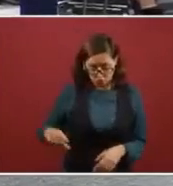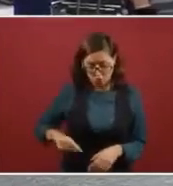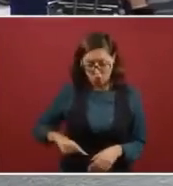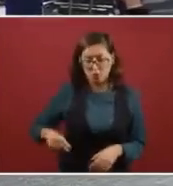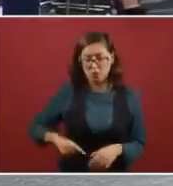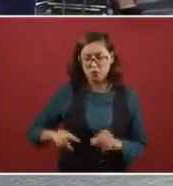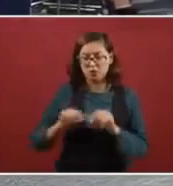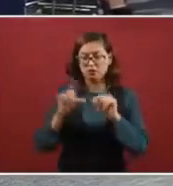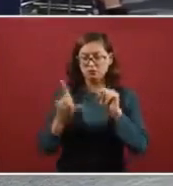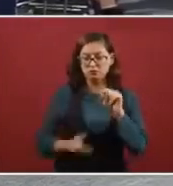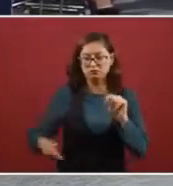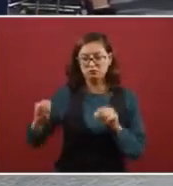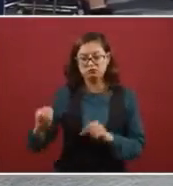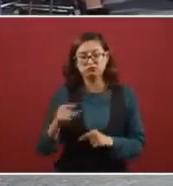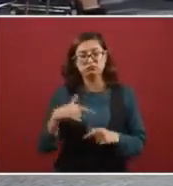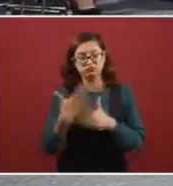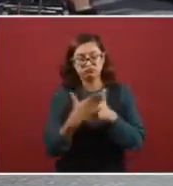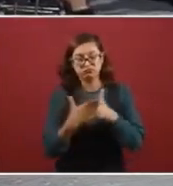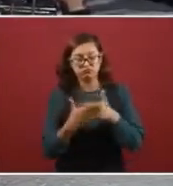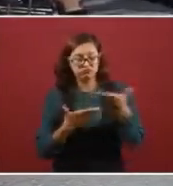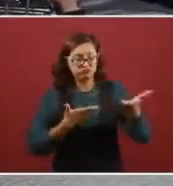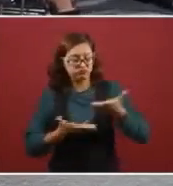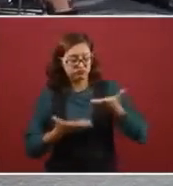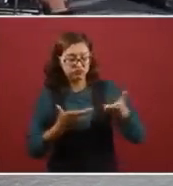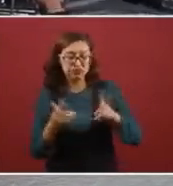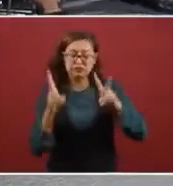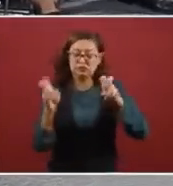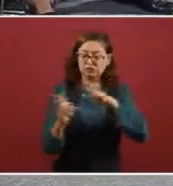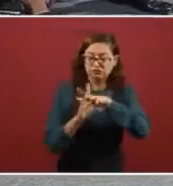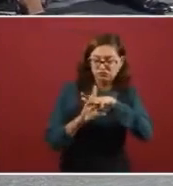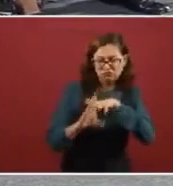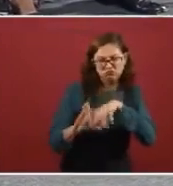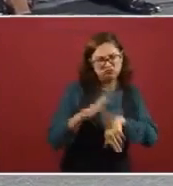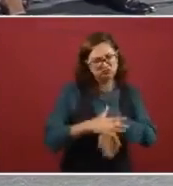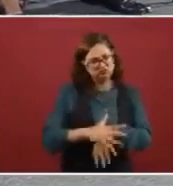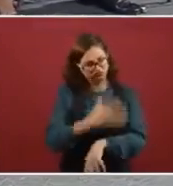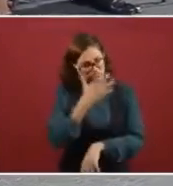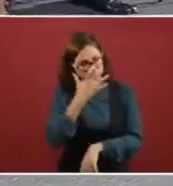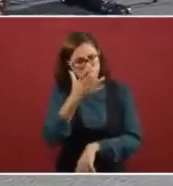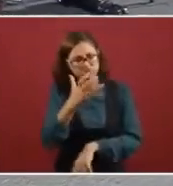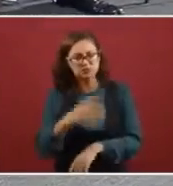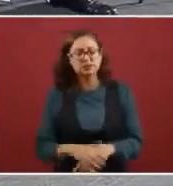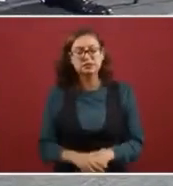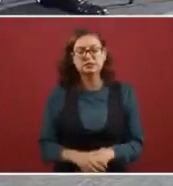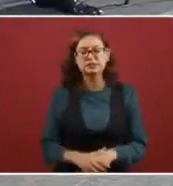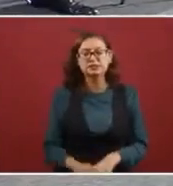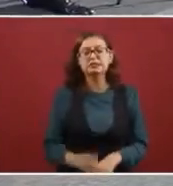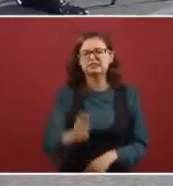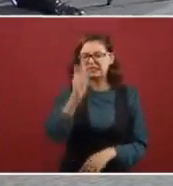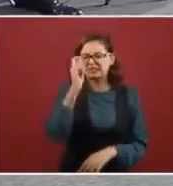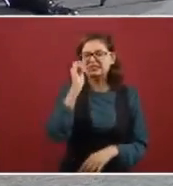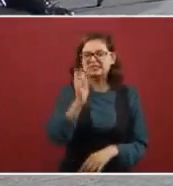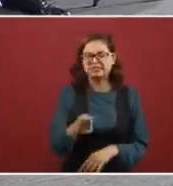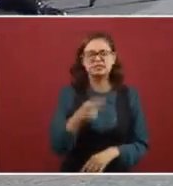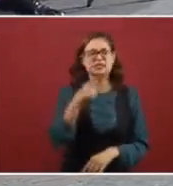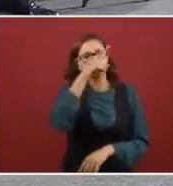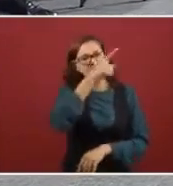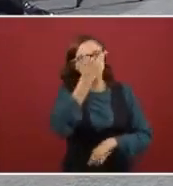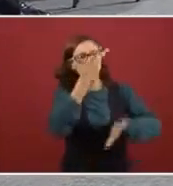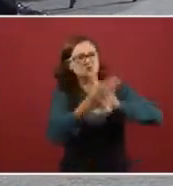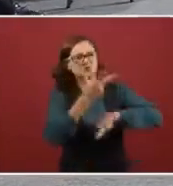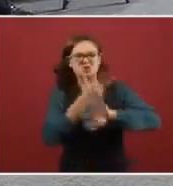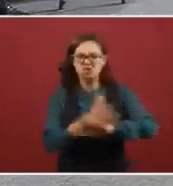strengthen their posture or position regarding negotiations with the migratory matter, because the